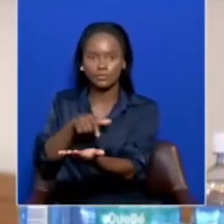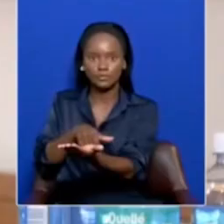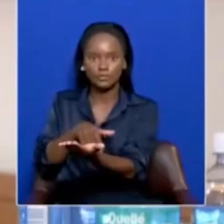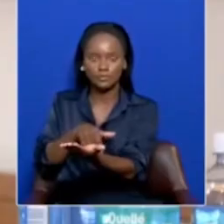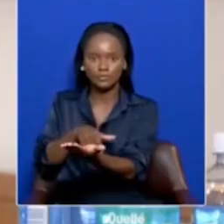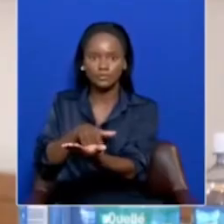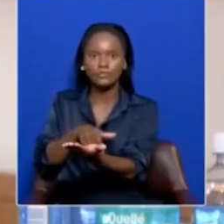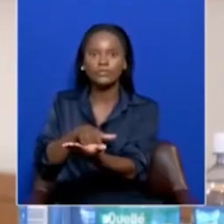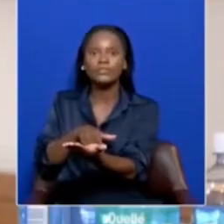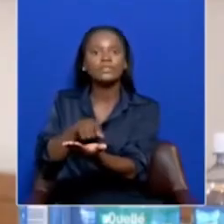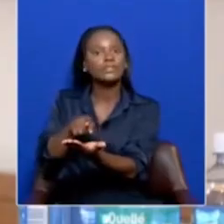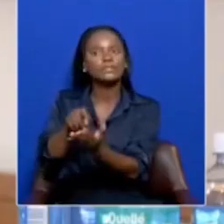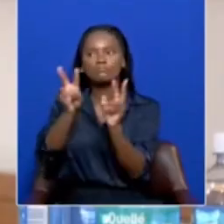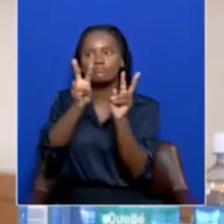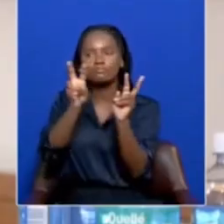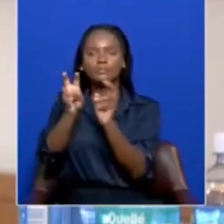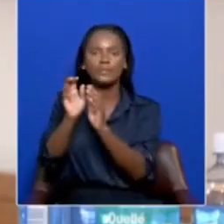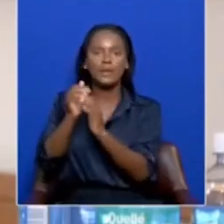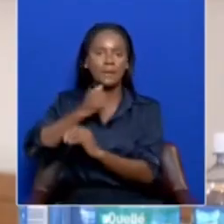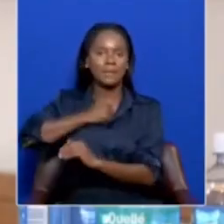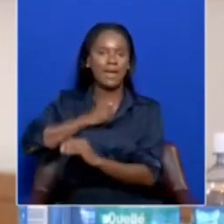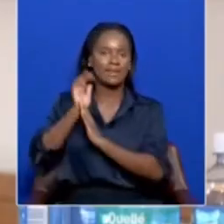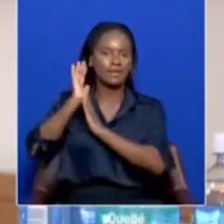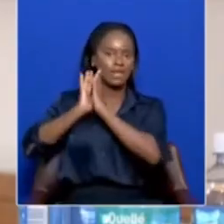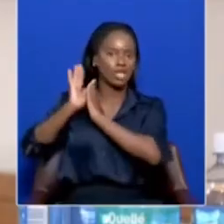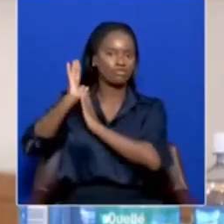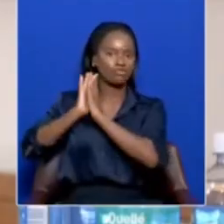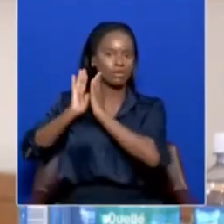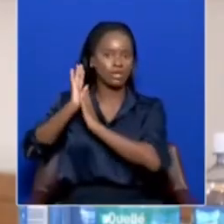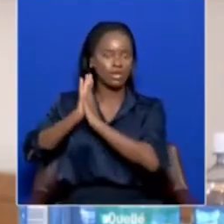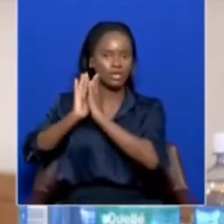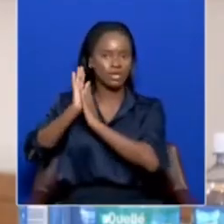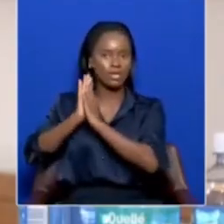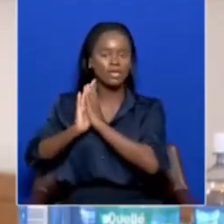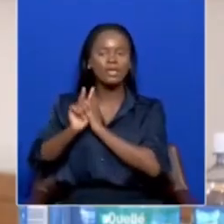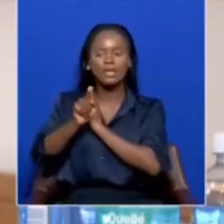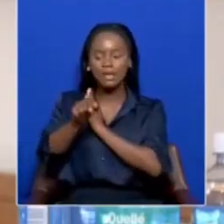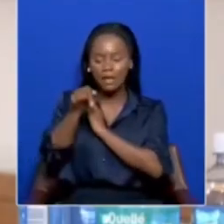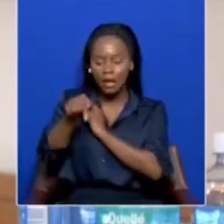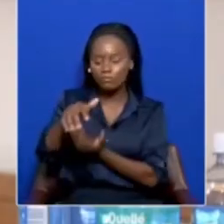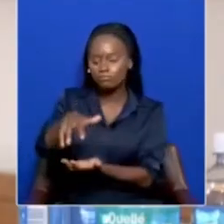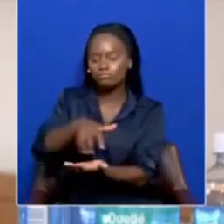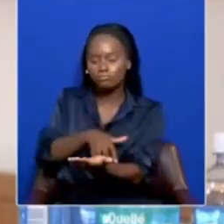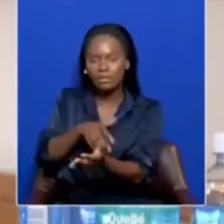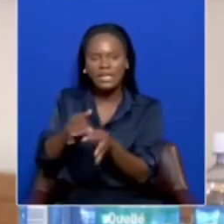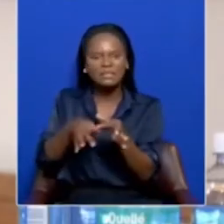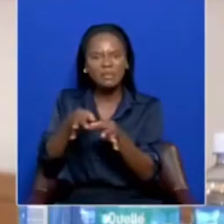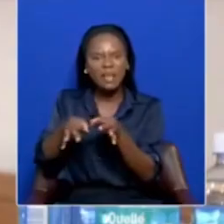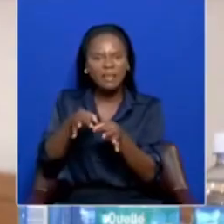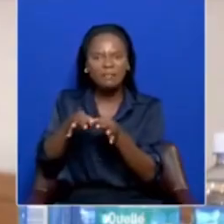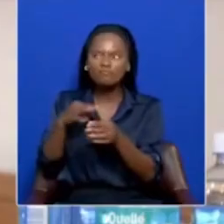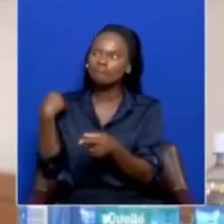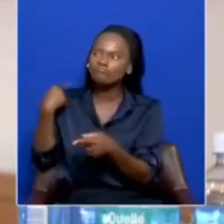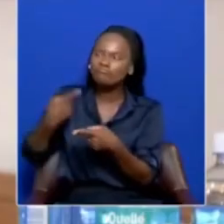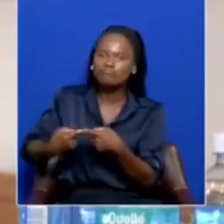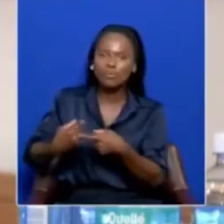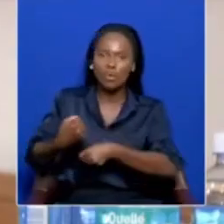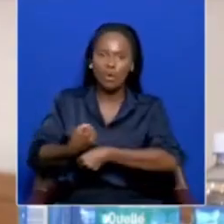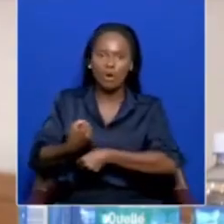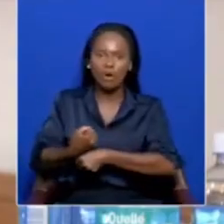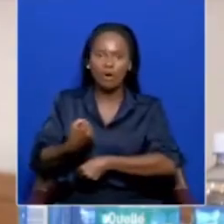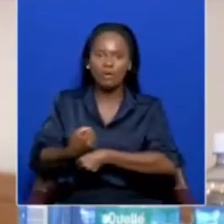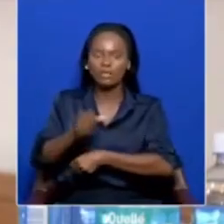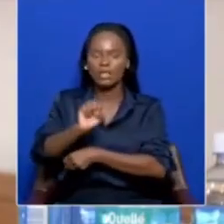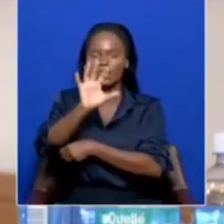gives your history in the service and highlights certain aspects of your service. And